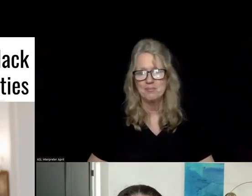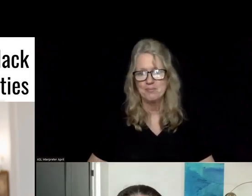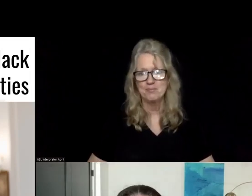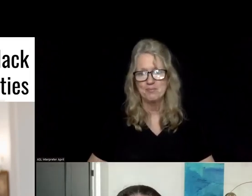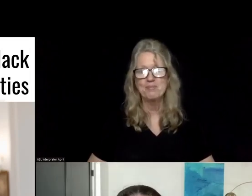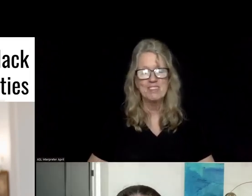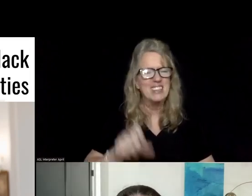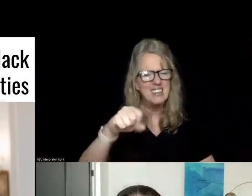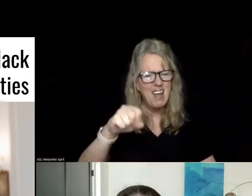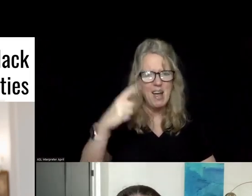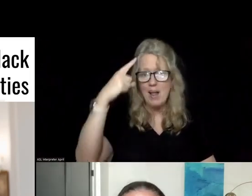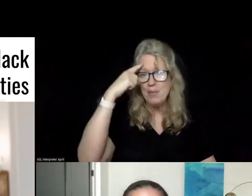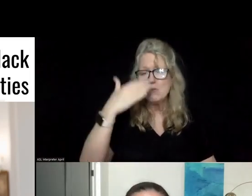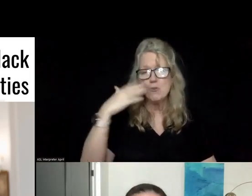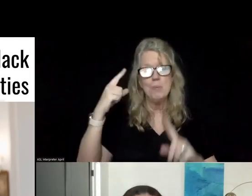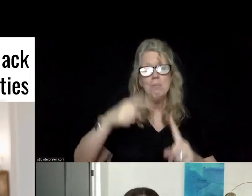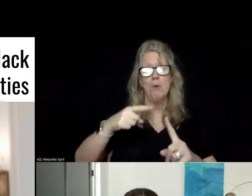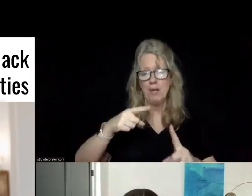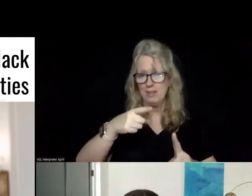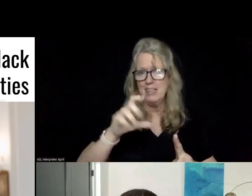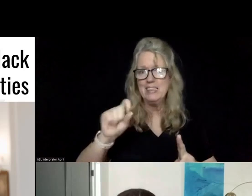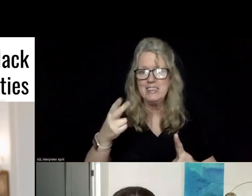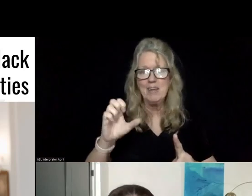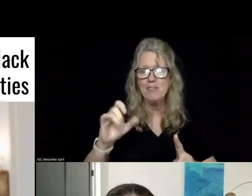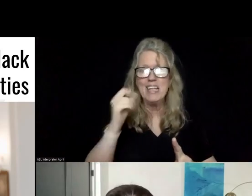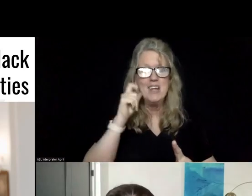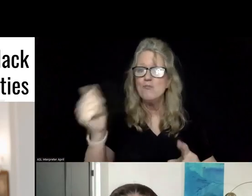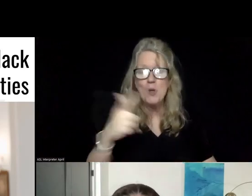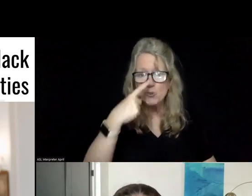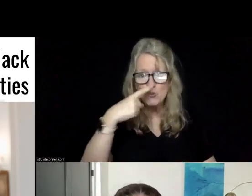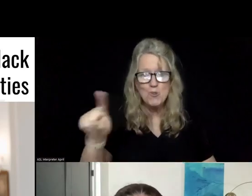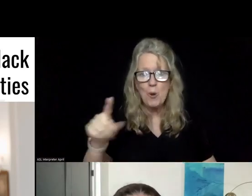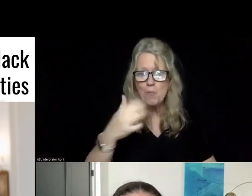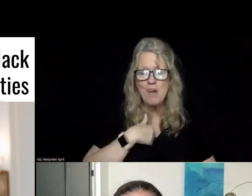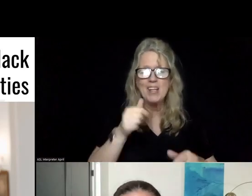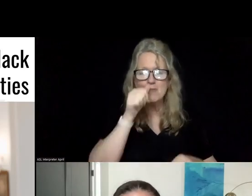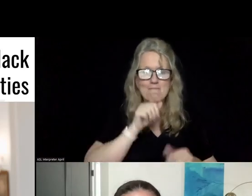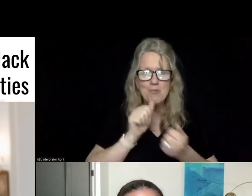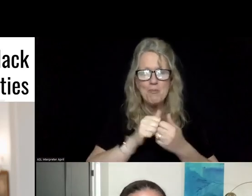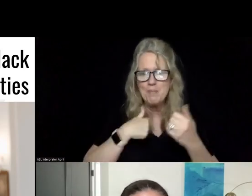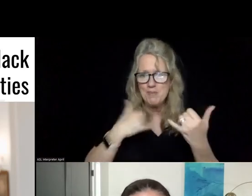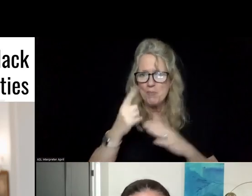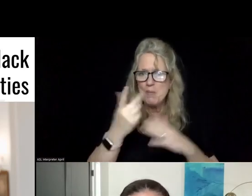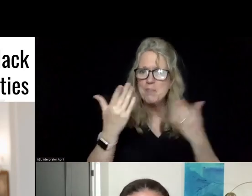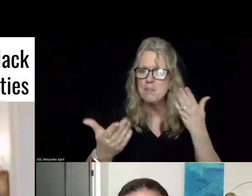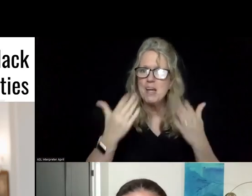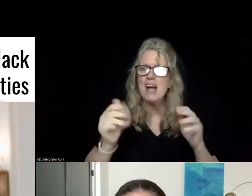Yeah, and I think that's such a good point, Stephanie. And if you all don't mind, indulge me in this for just a little bit, maybe I can